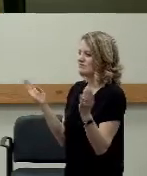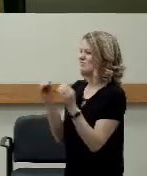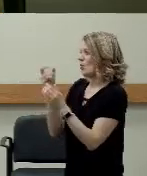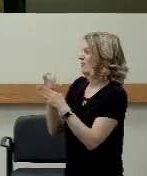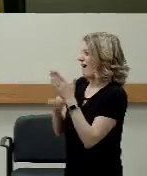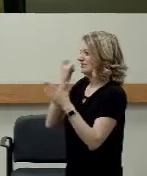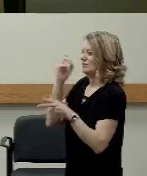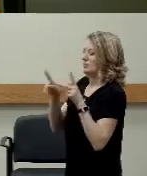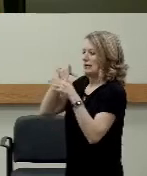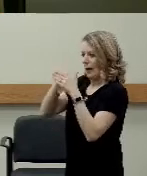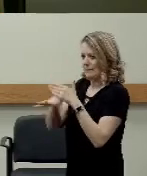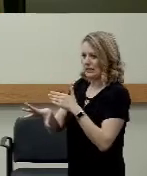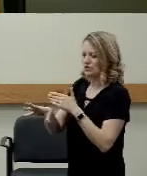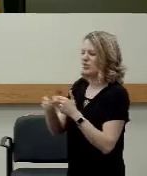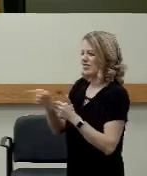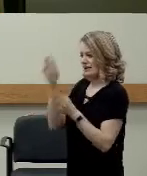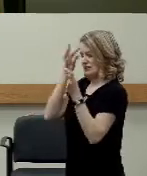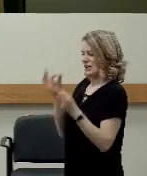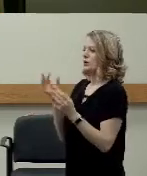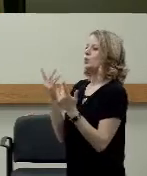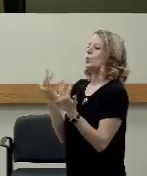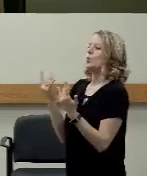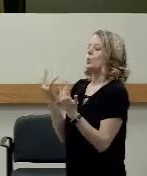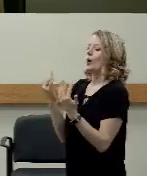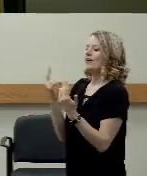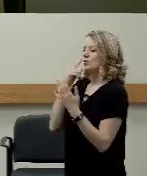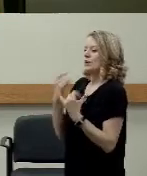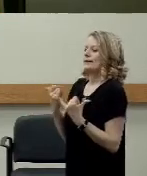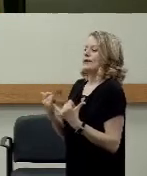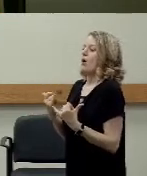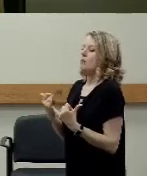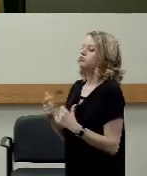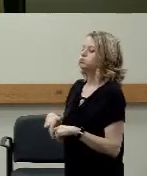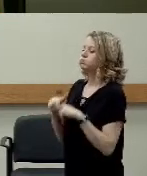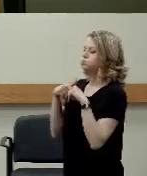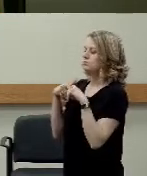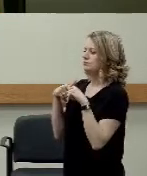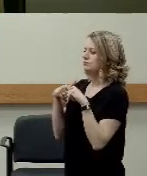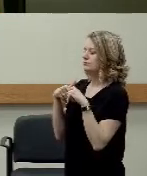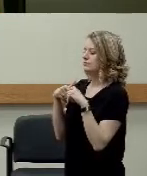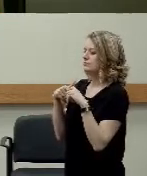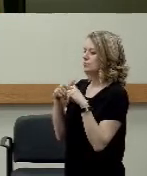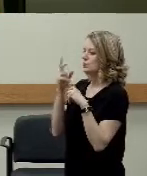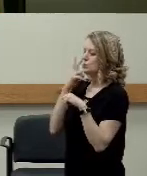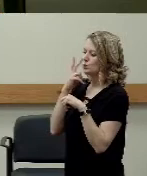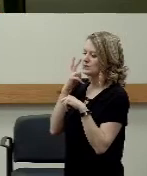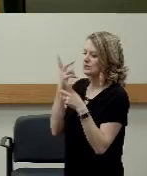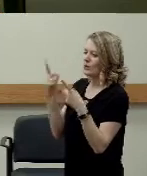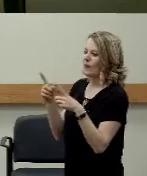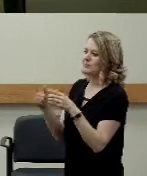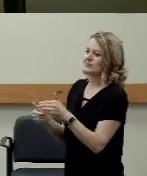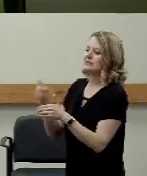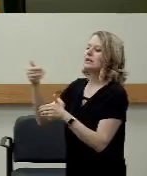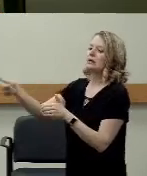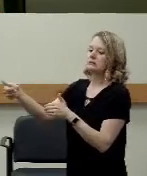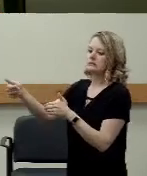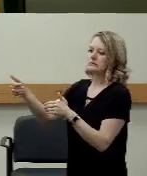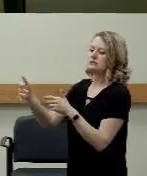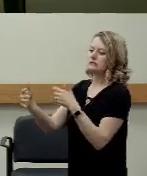risk. So they will wait until, for the time being, until the next action may be taken down the